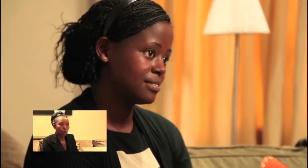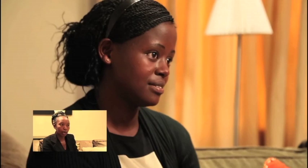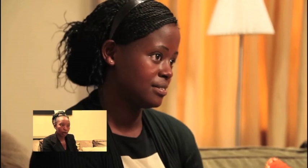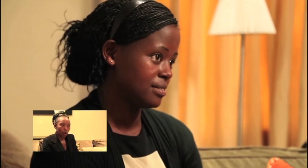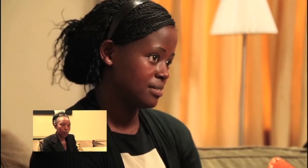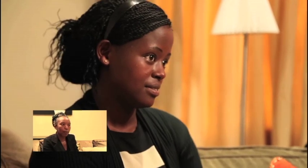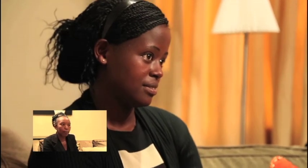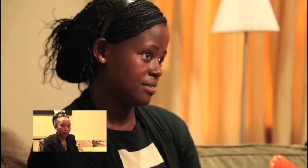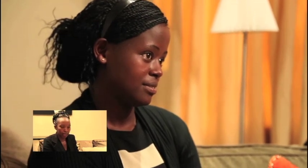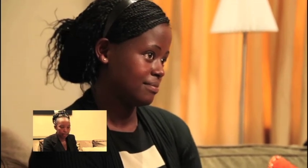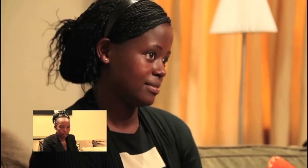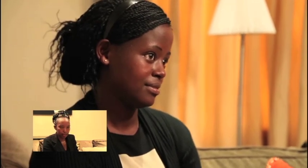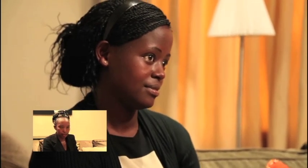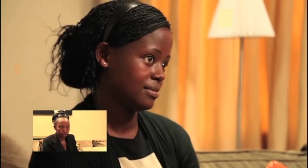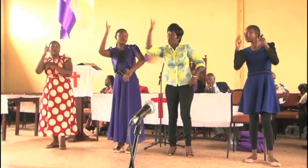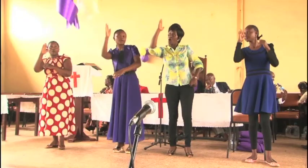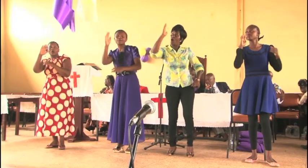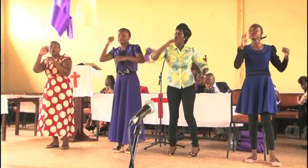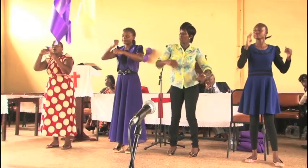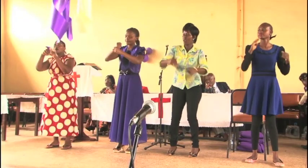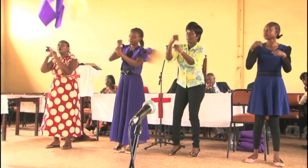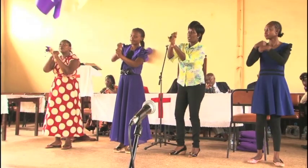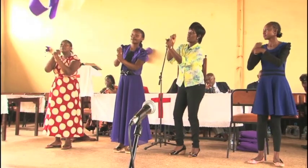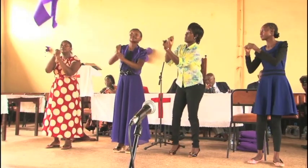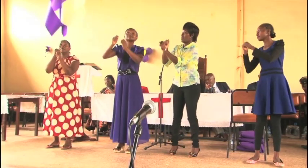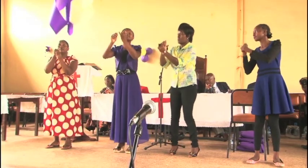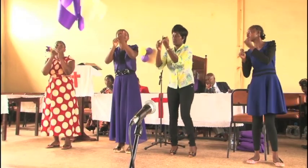Because we are one, we are married.